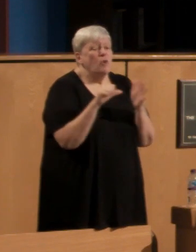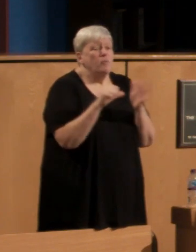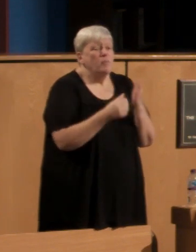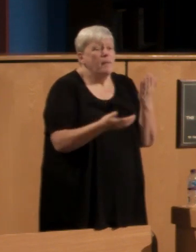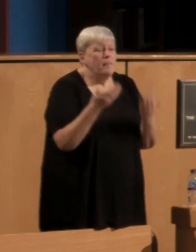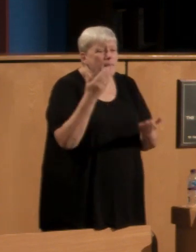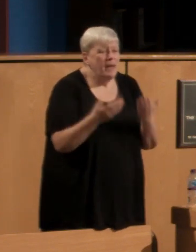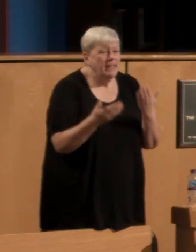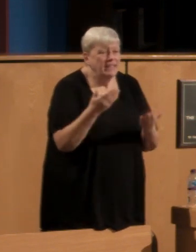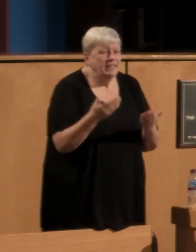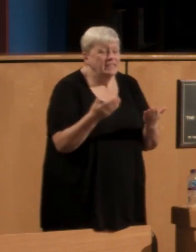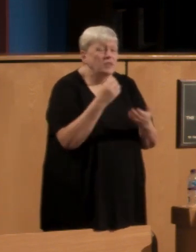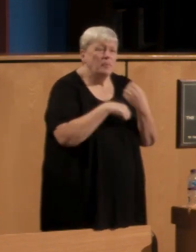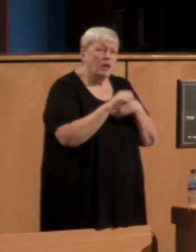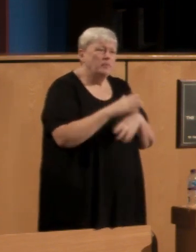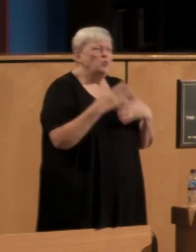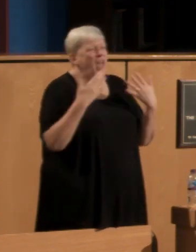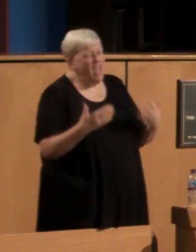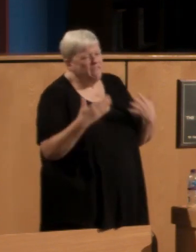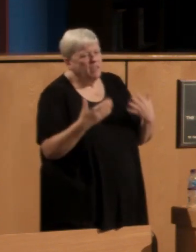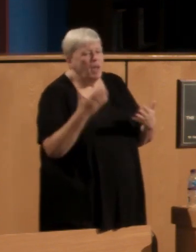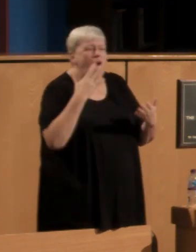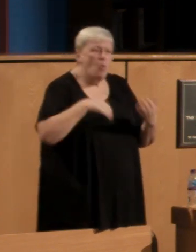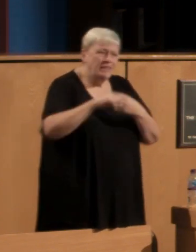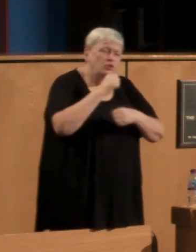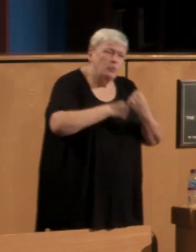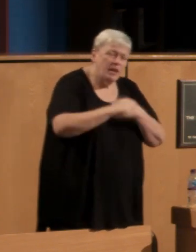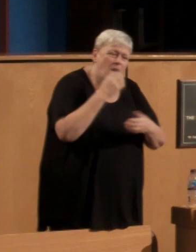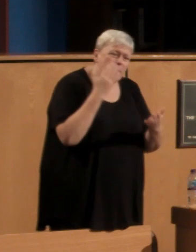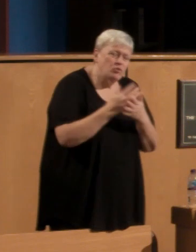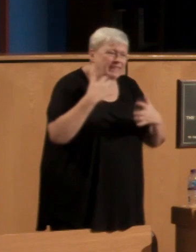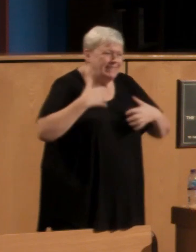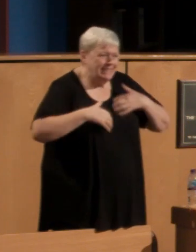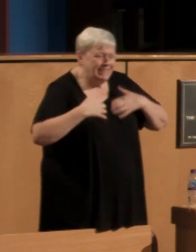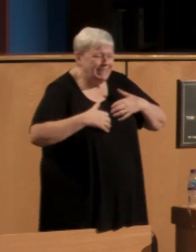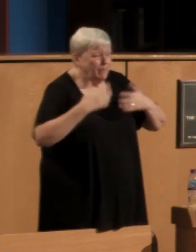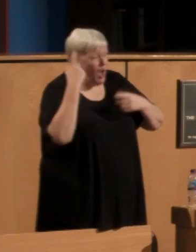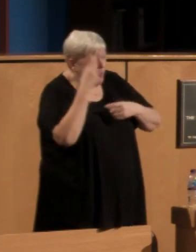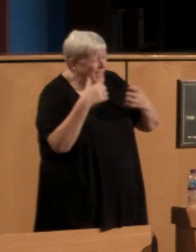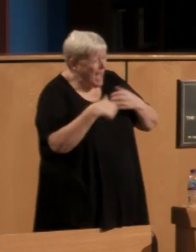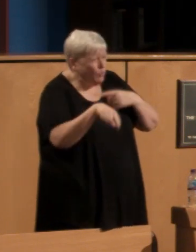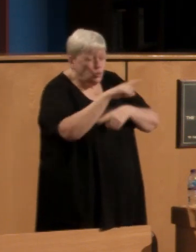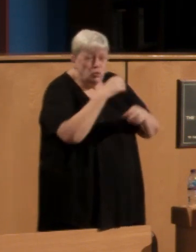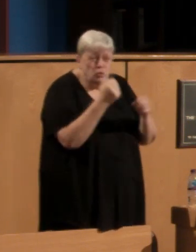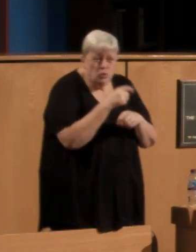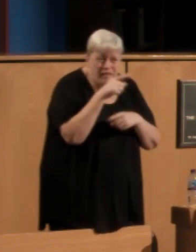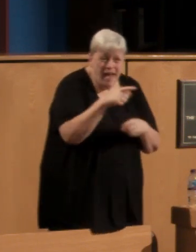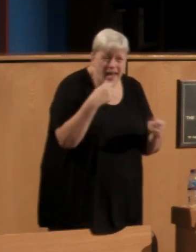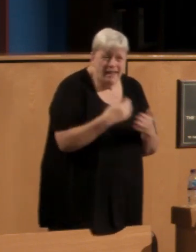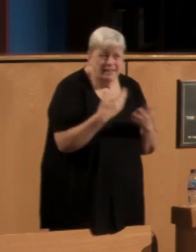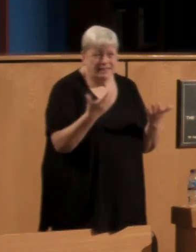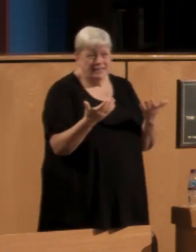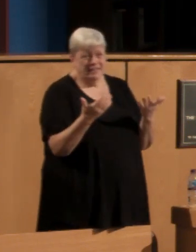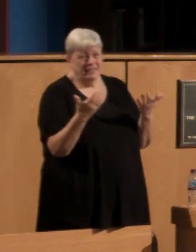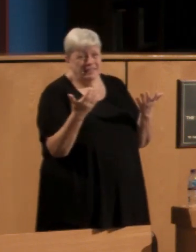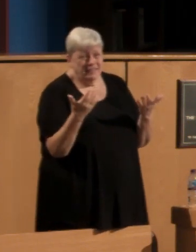making it too heavy-handed, but also making it impactful. And I was wondering how you, as writers who do write with things like this, handle